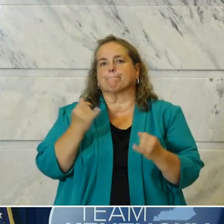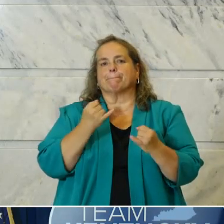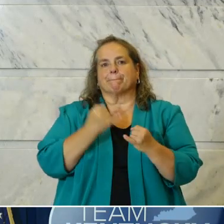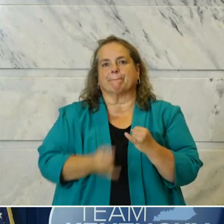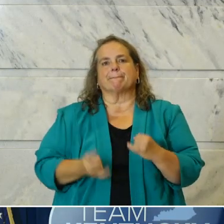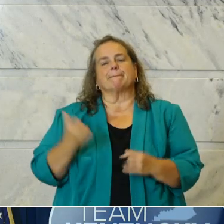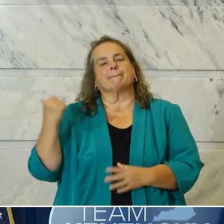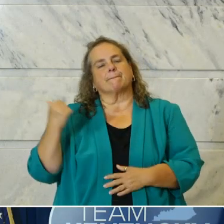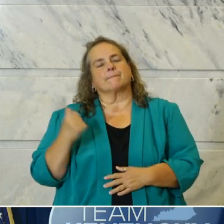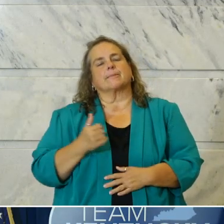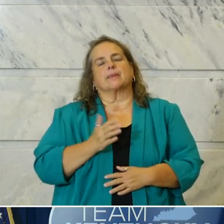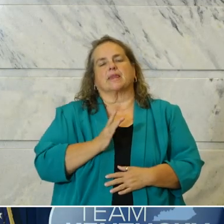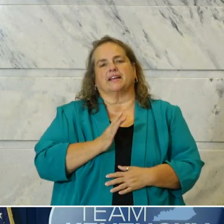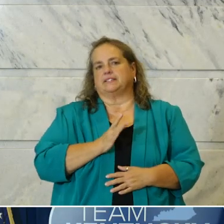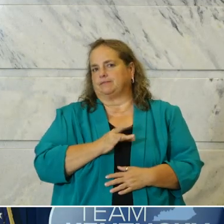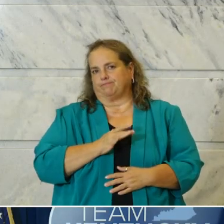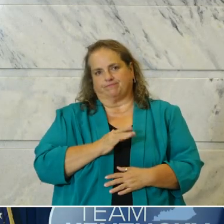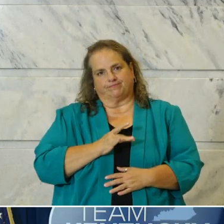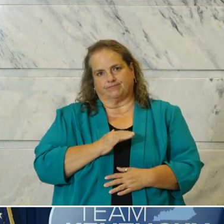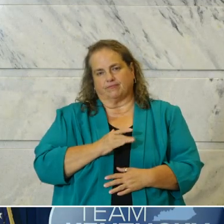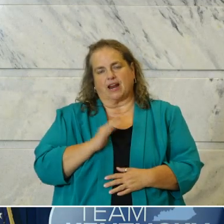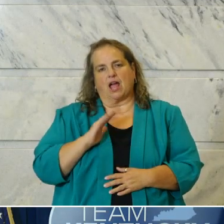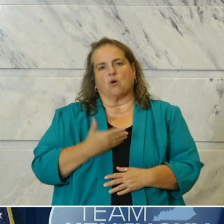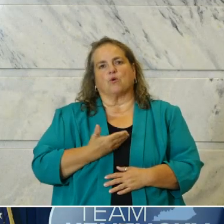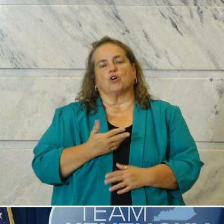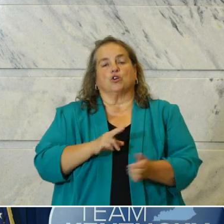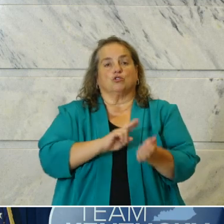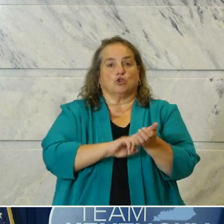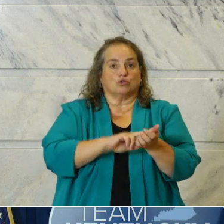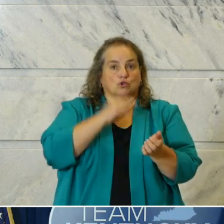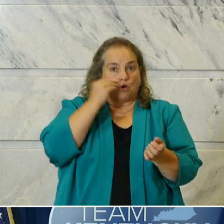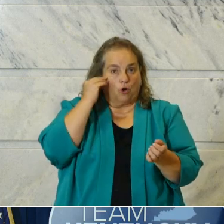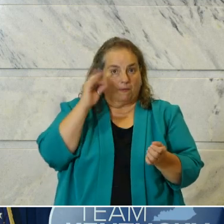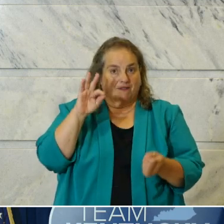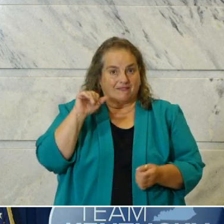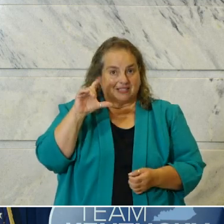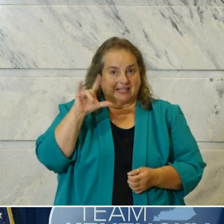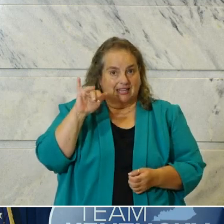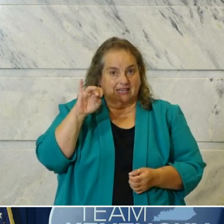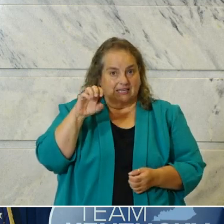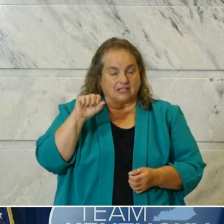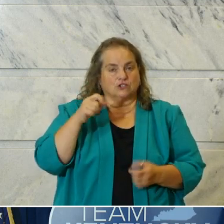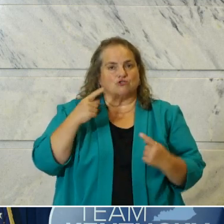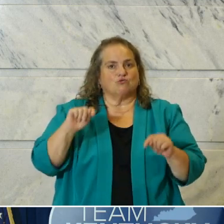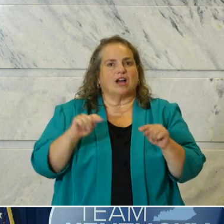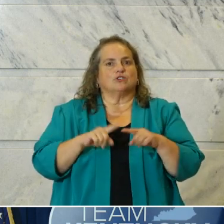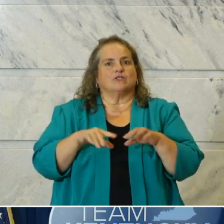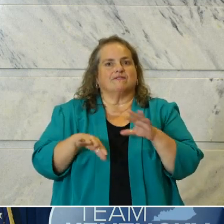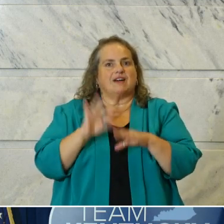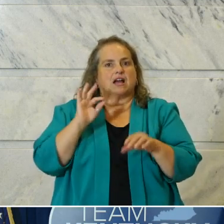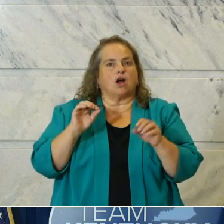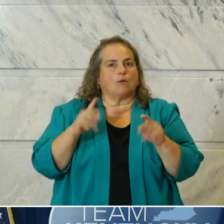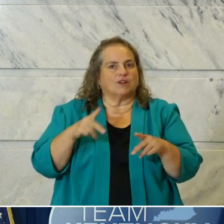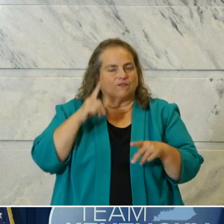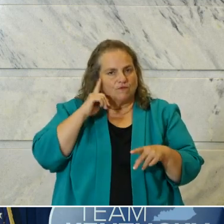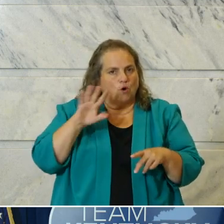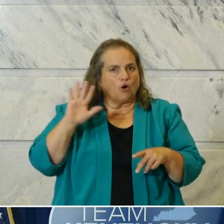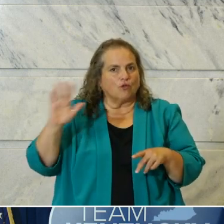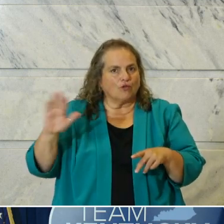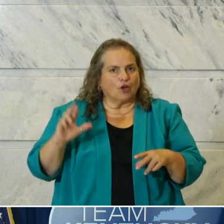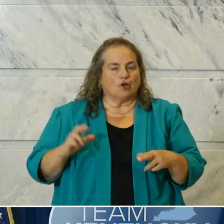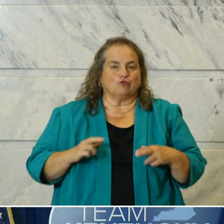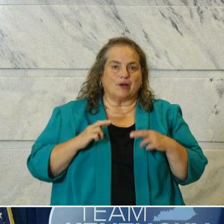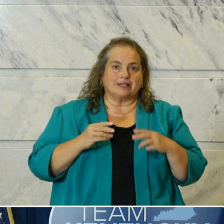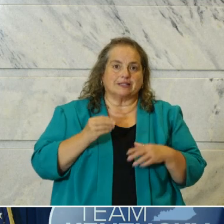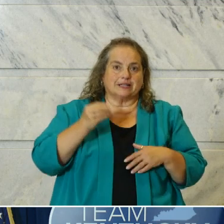neat. This is our long-term care facilities trying to find opportunities for their residents, which are going to look just a